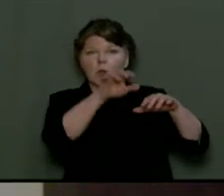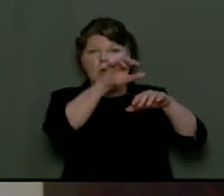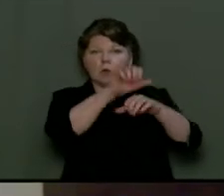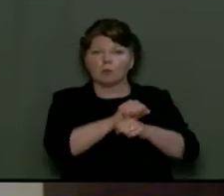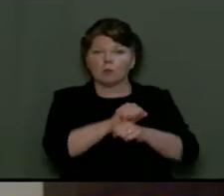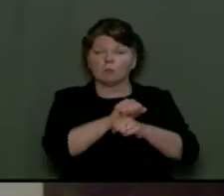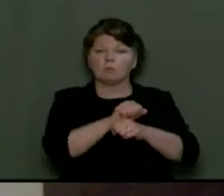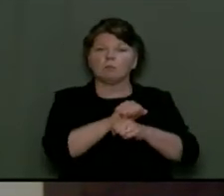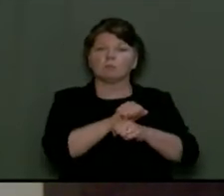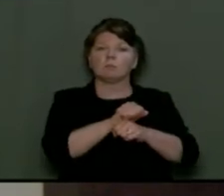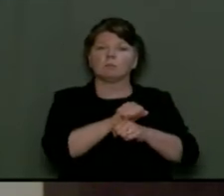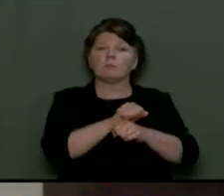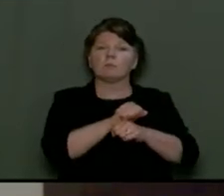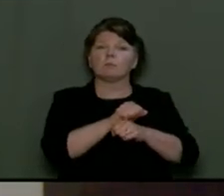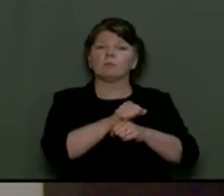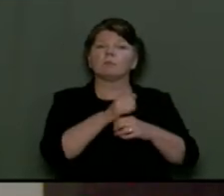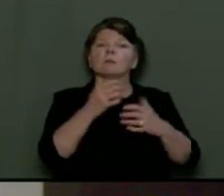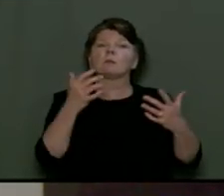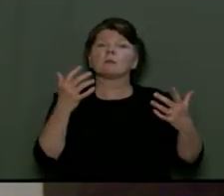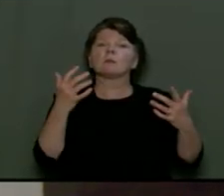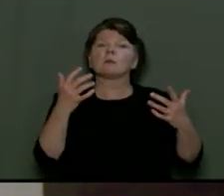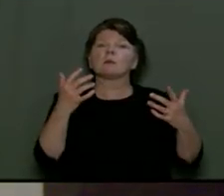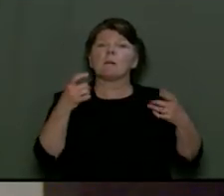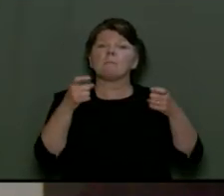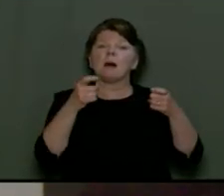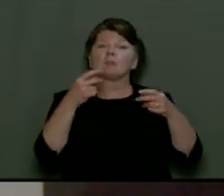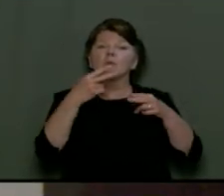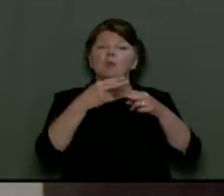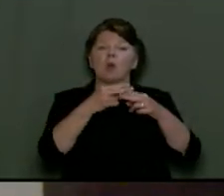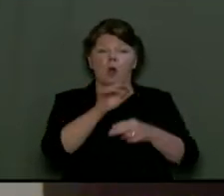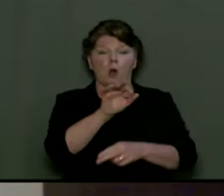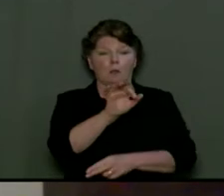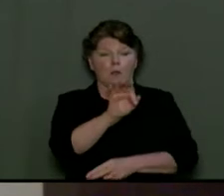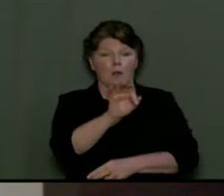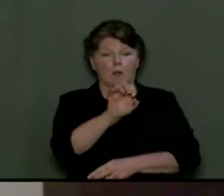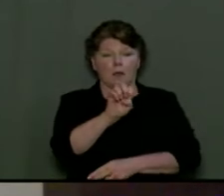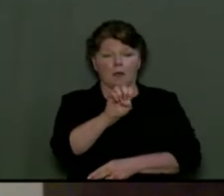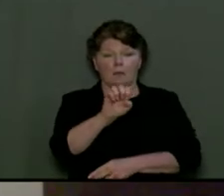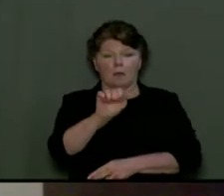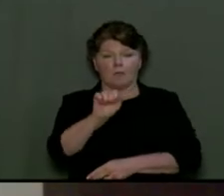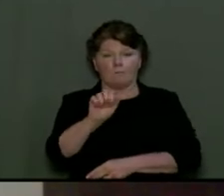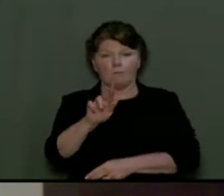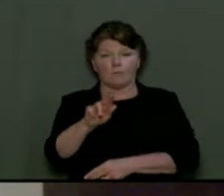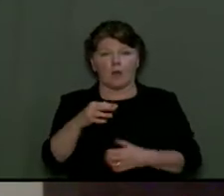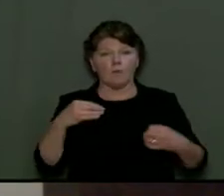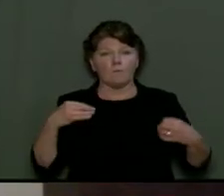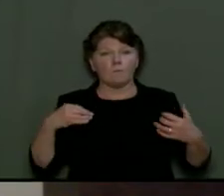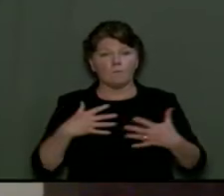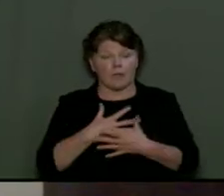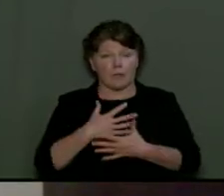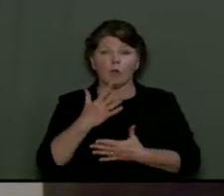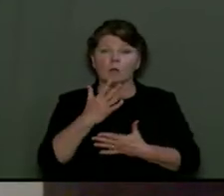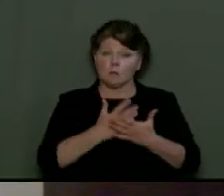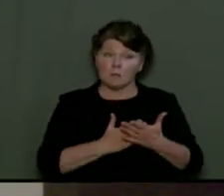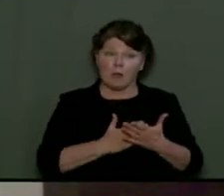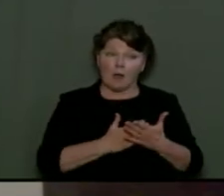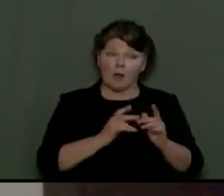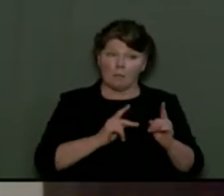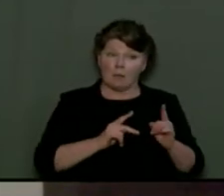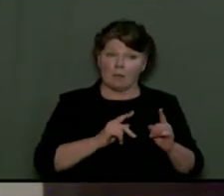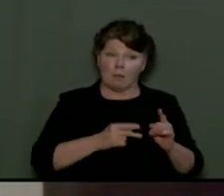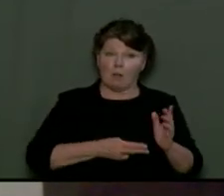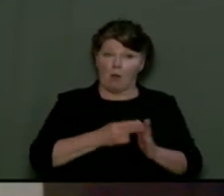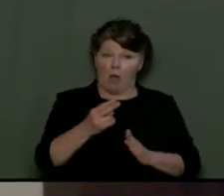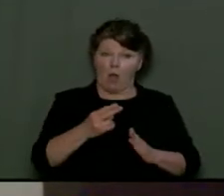master whose name was fear. Some, legitimately so, were afraid that they would get the